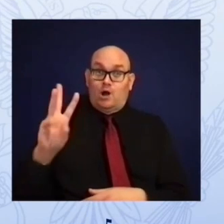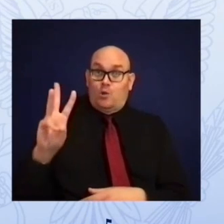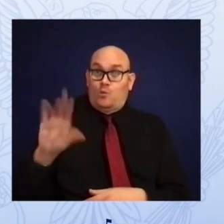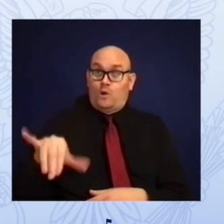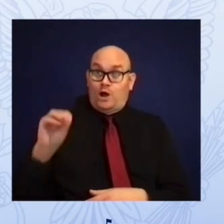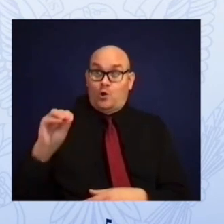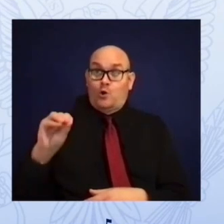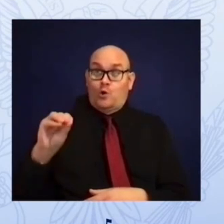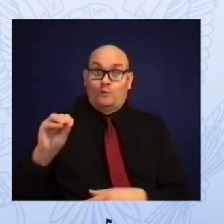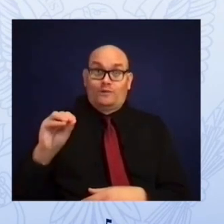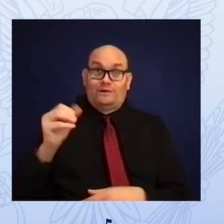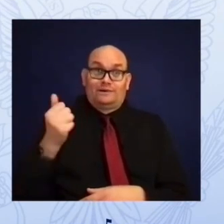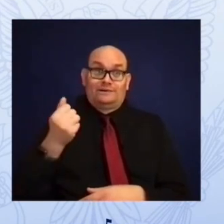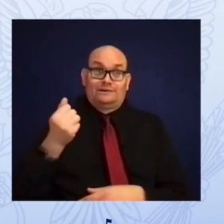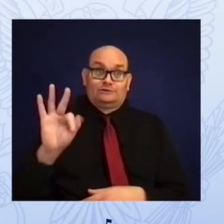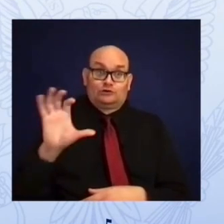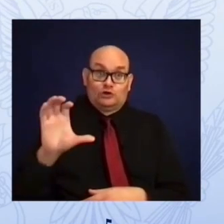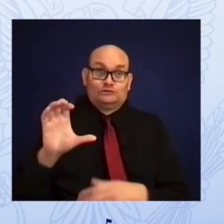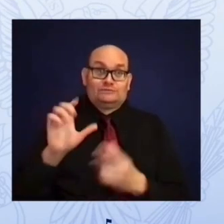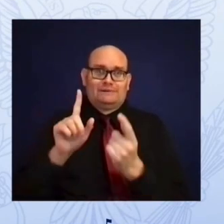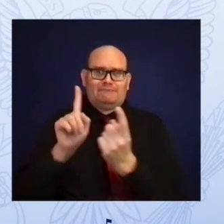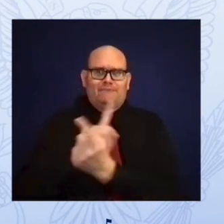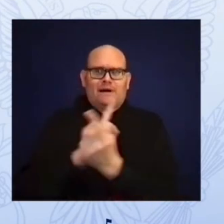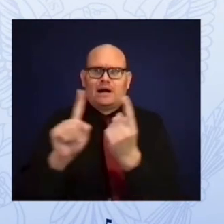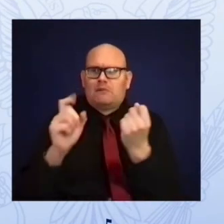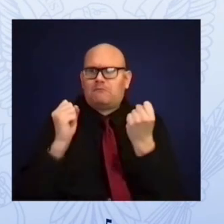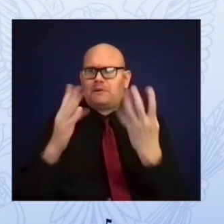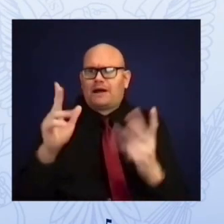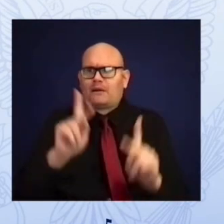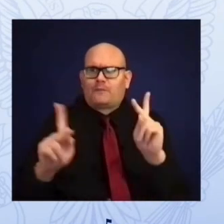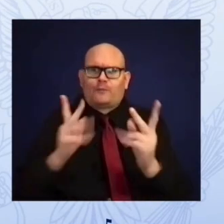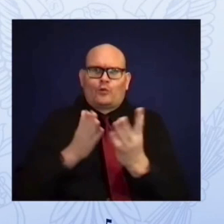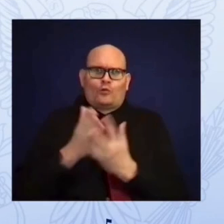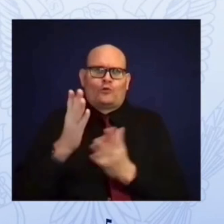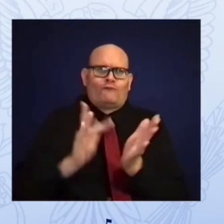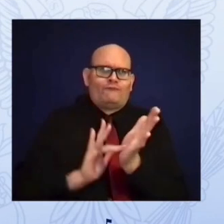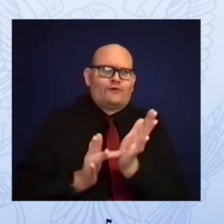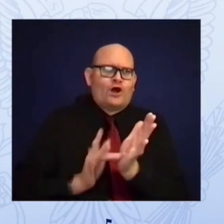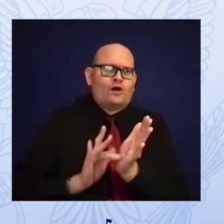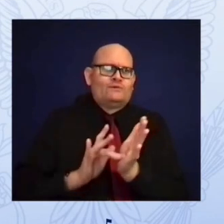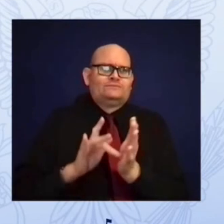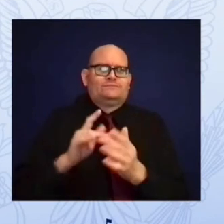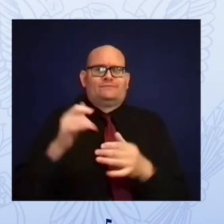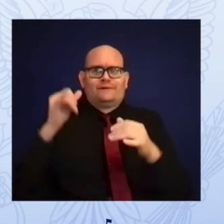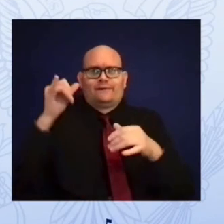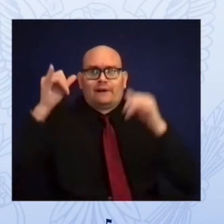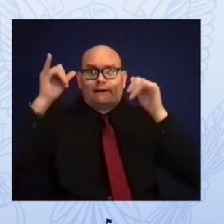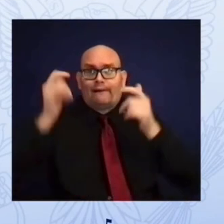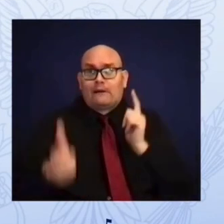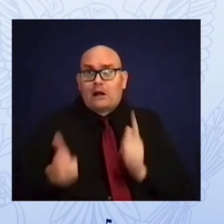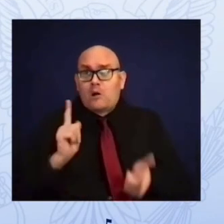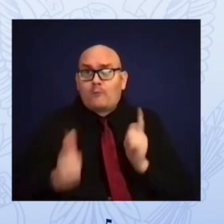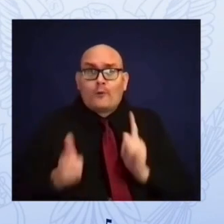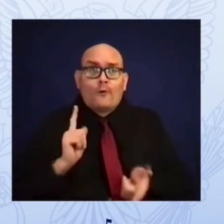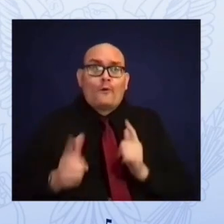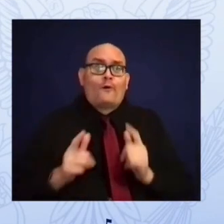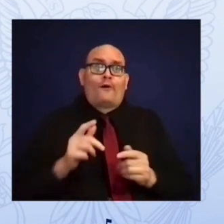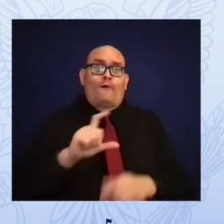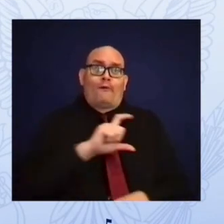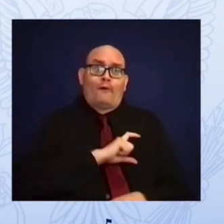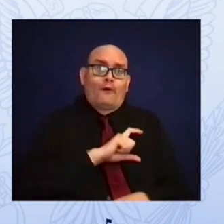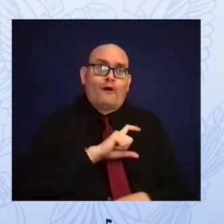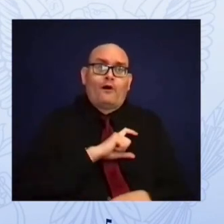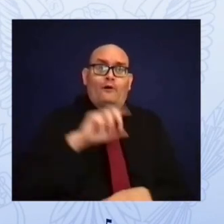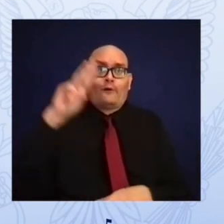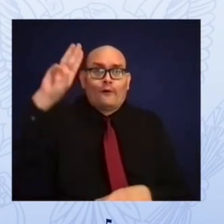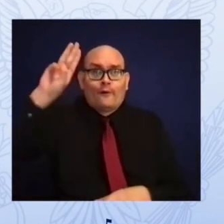Museum celebrates the sense of community he fostered and embodies that same connection with the people, places, and past of this rural